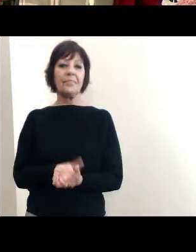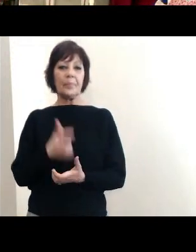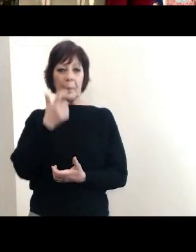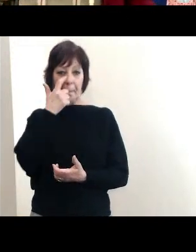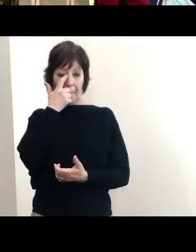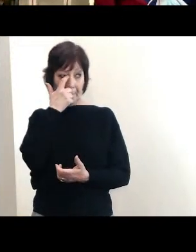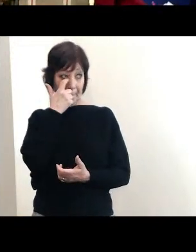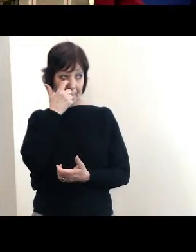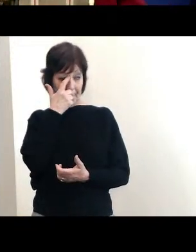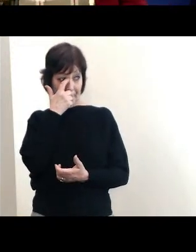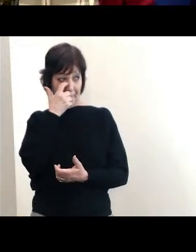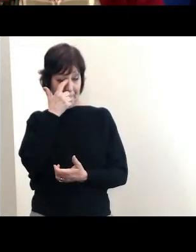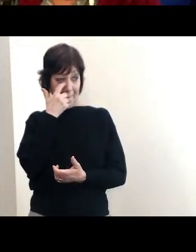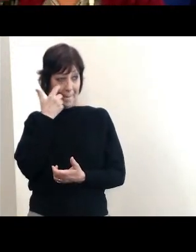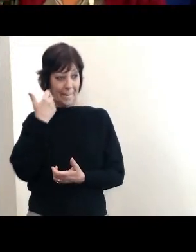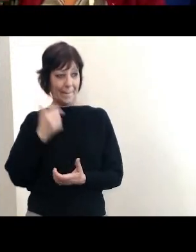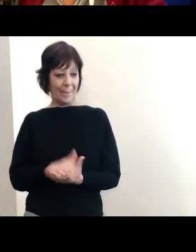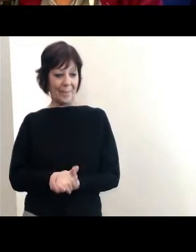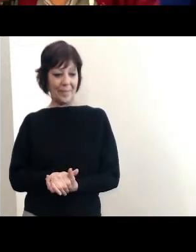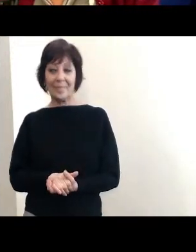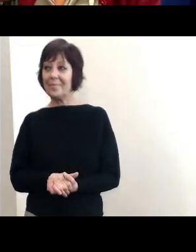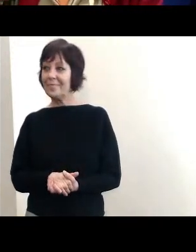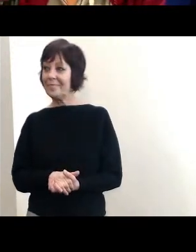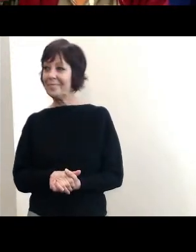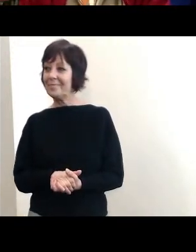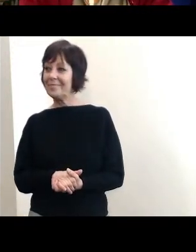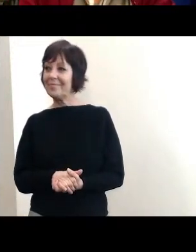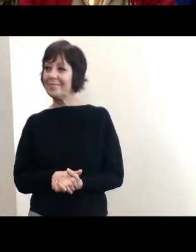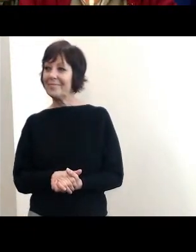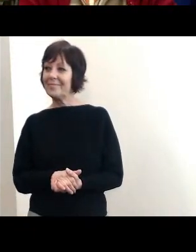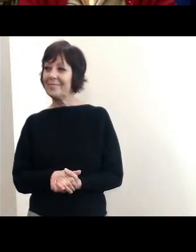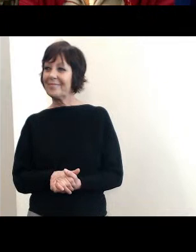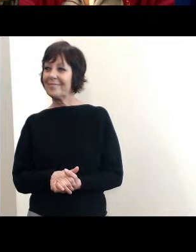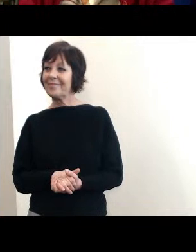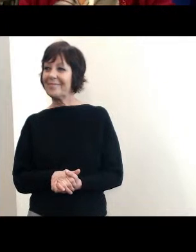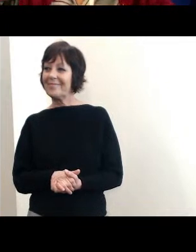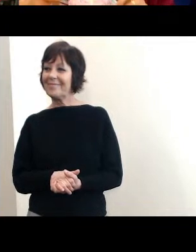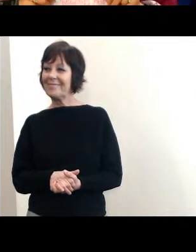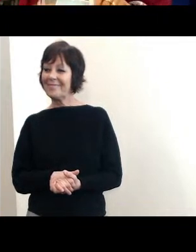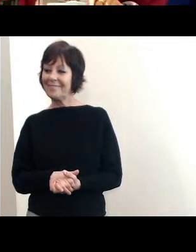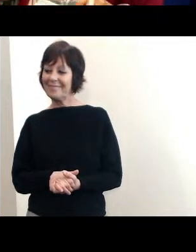I don't see any spritzer. We got the special hand sanitizer. That's all right. Okay.